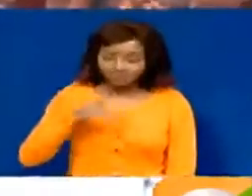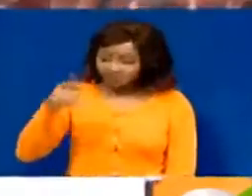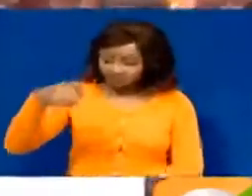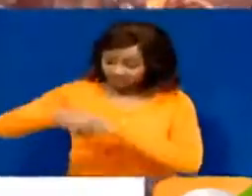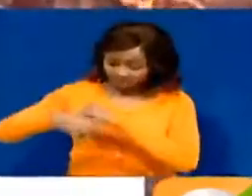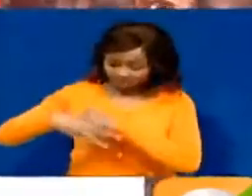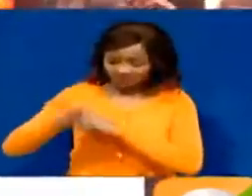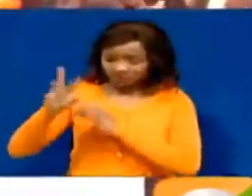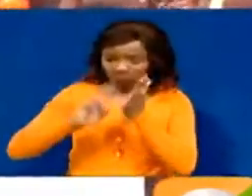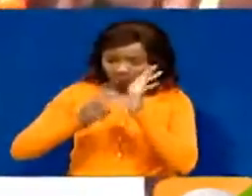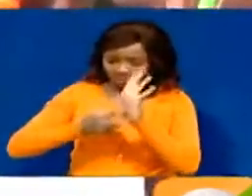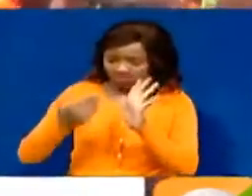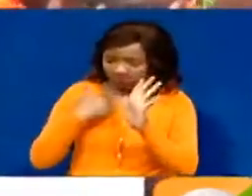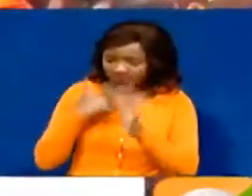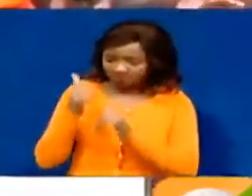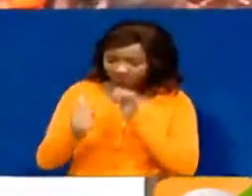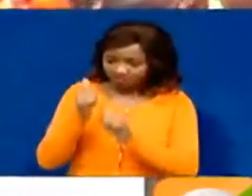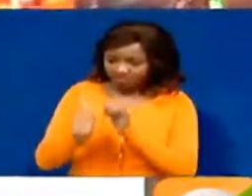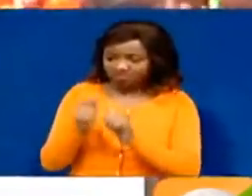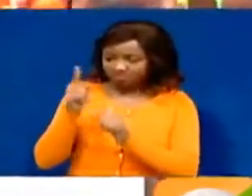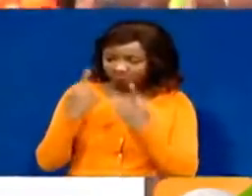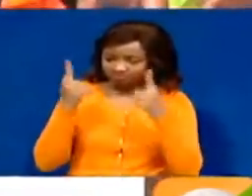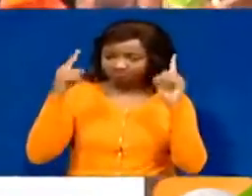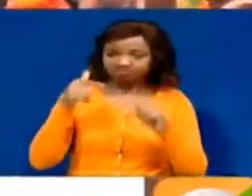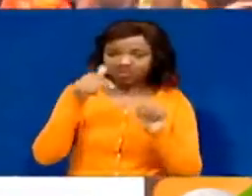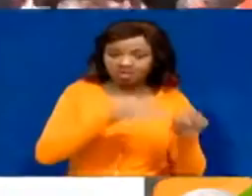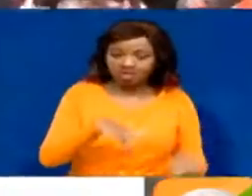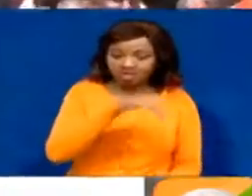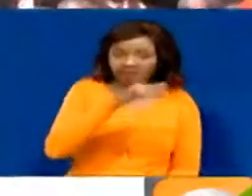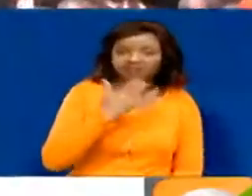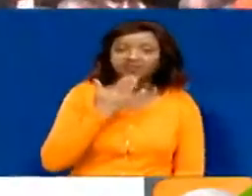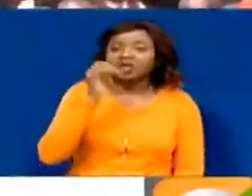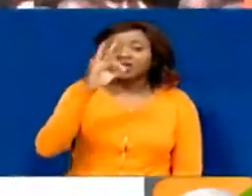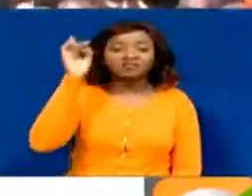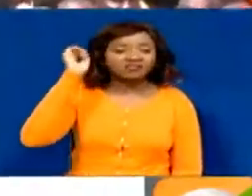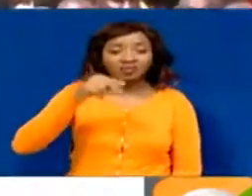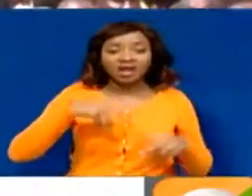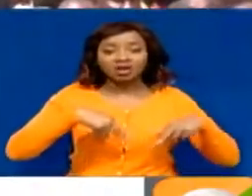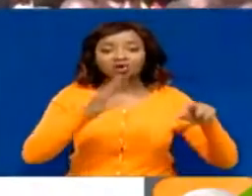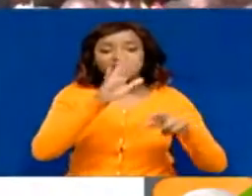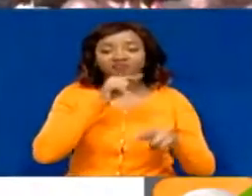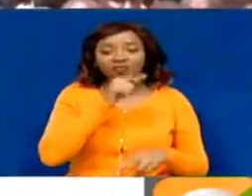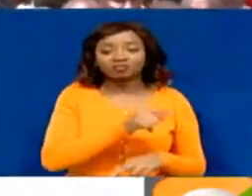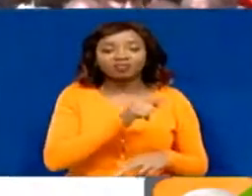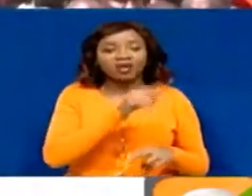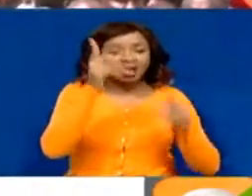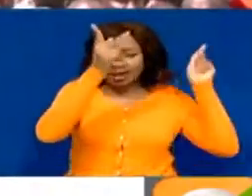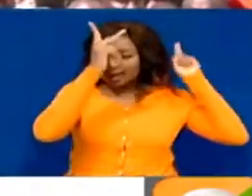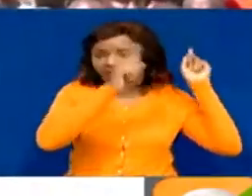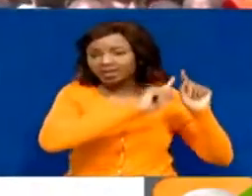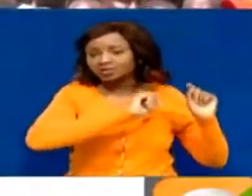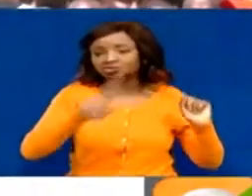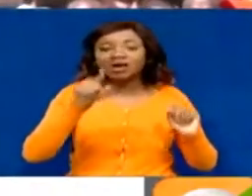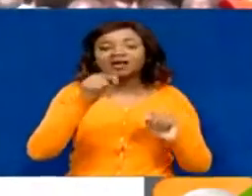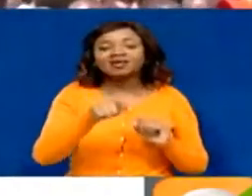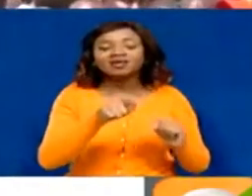atueleze ni mradi gani ambao atasema umekuja hapa. Kama ni hiyo barabara ikuenda paka Kakamega paka wapi, that is a